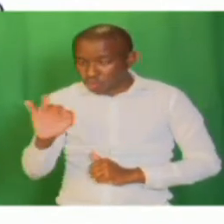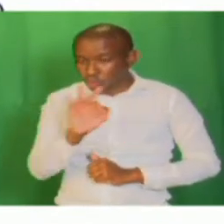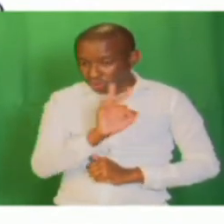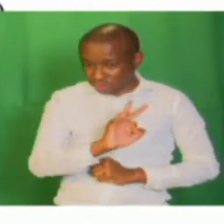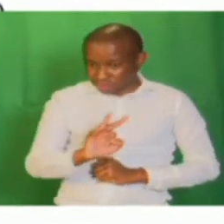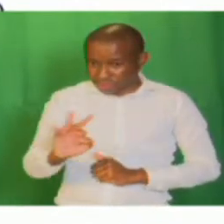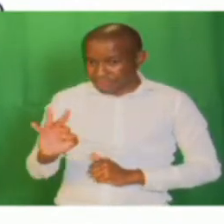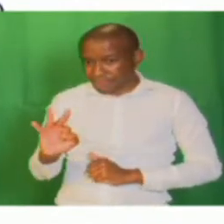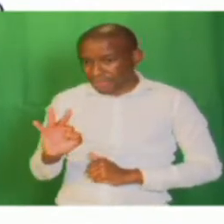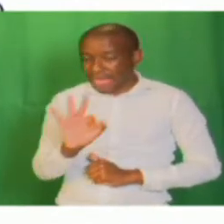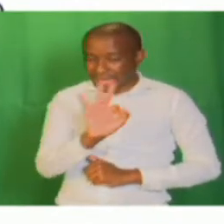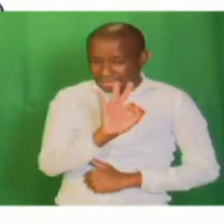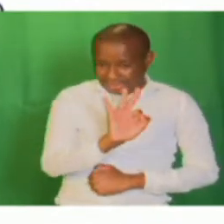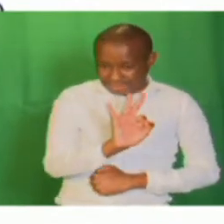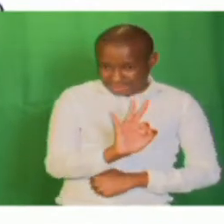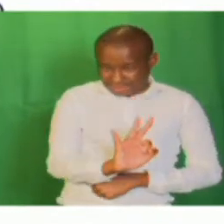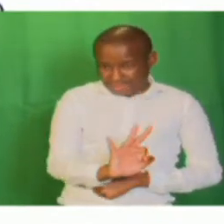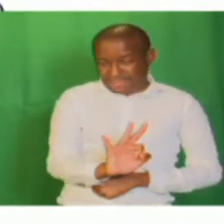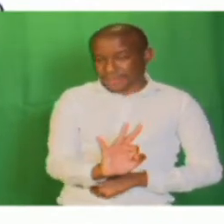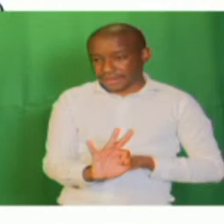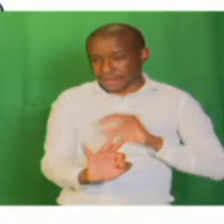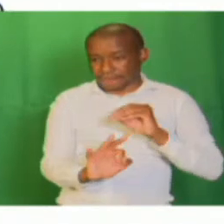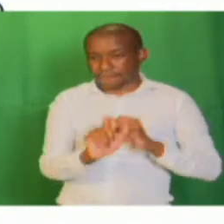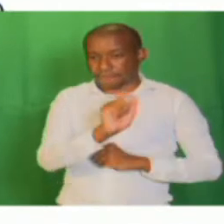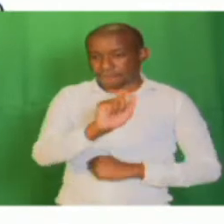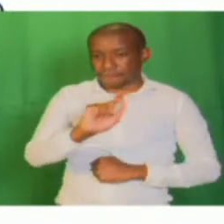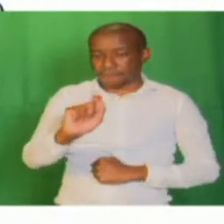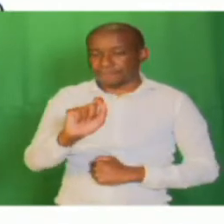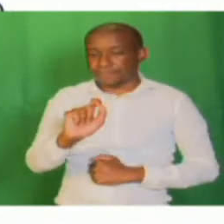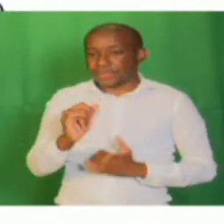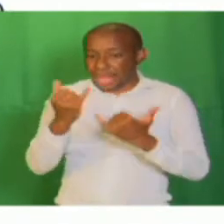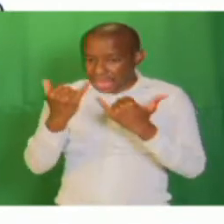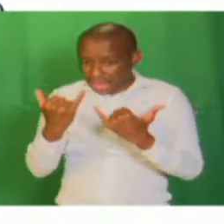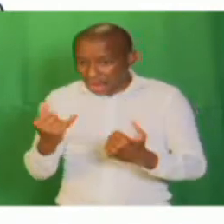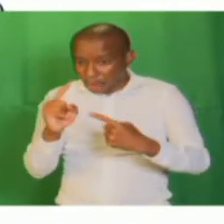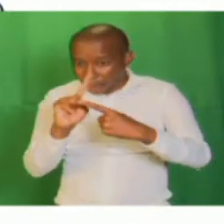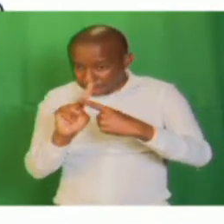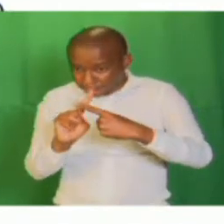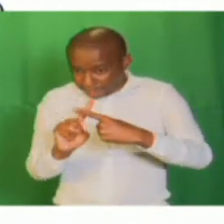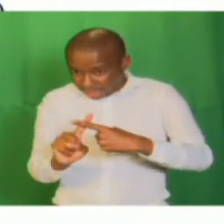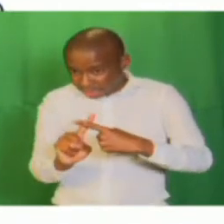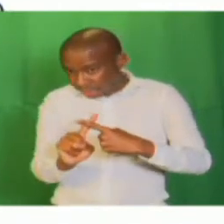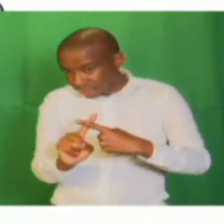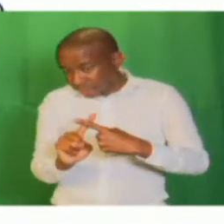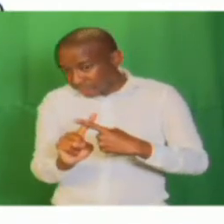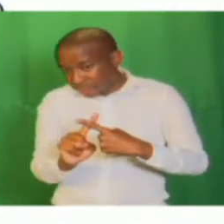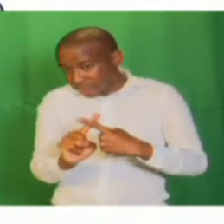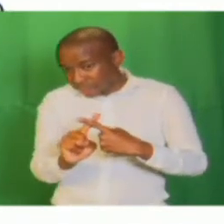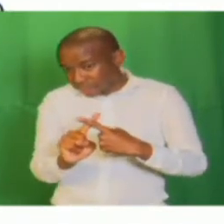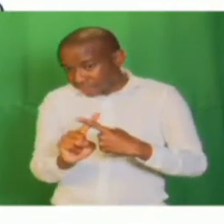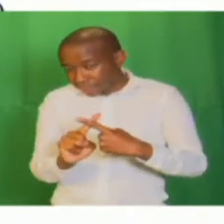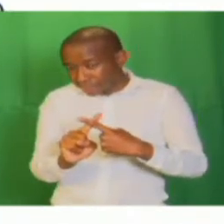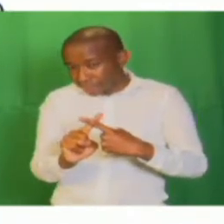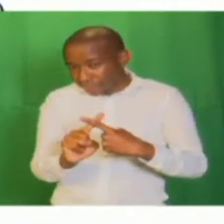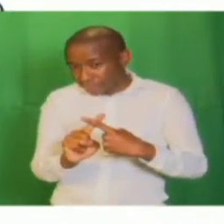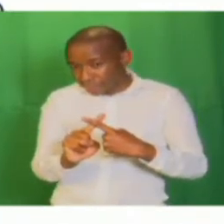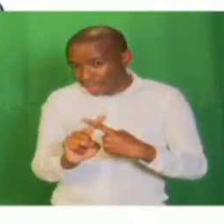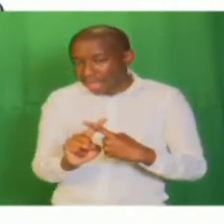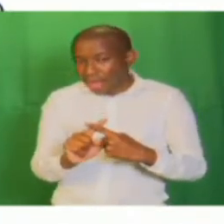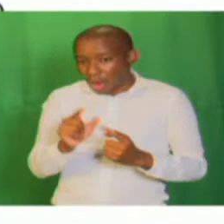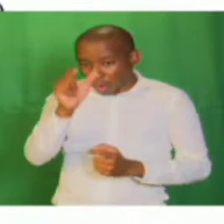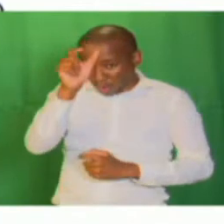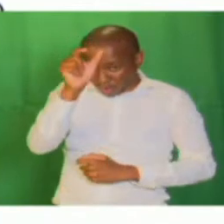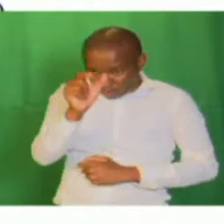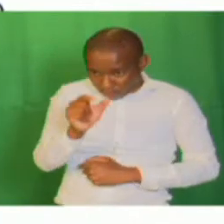1, 2, 3 rows. And here we write the 3 rows. And we are going to multiply the 3 rows by columns,